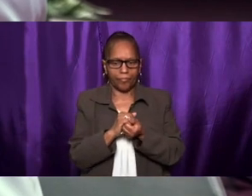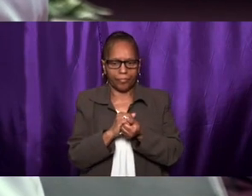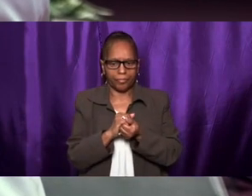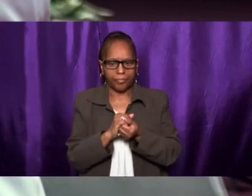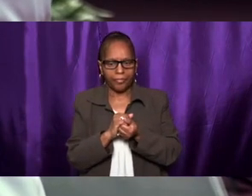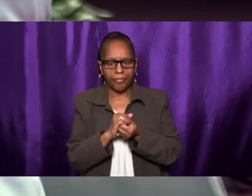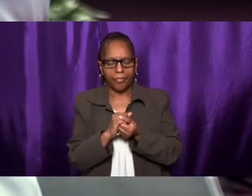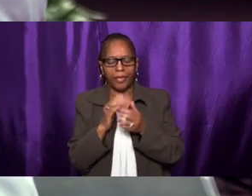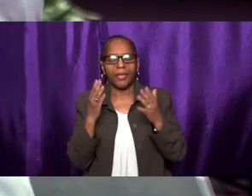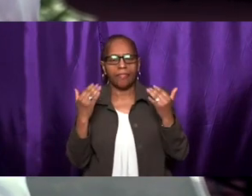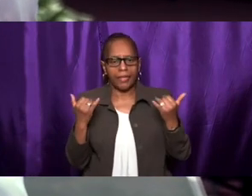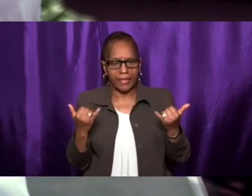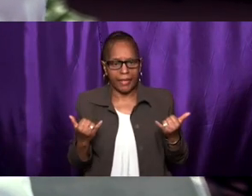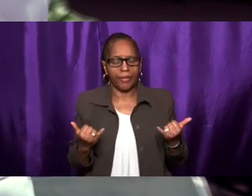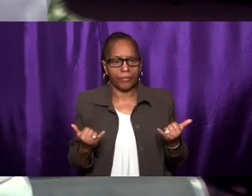That even right now,